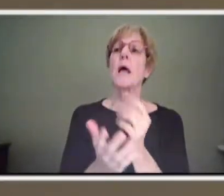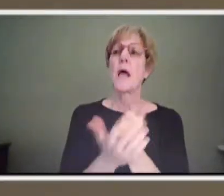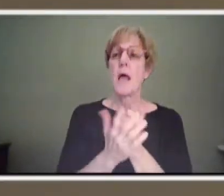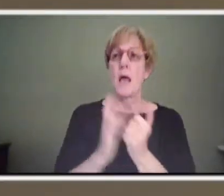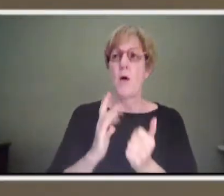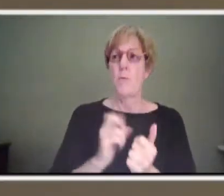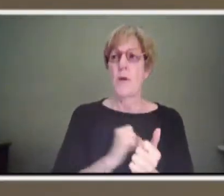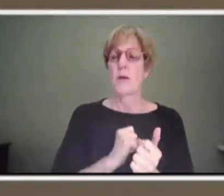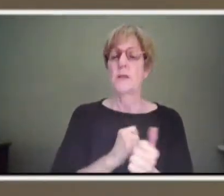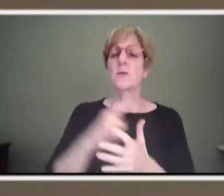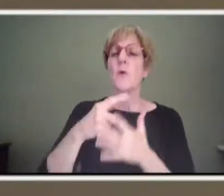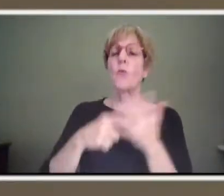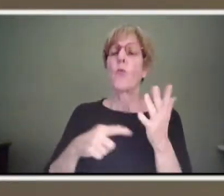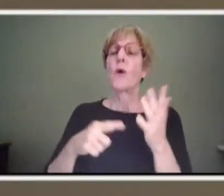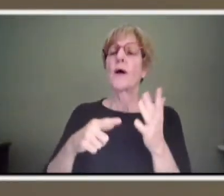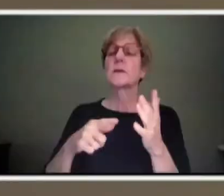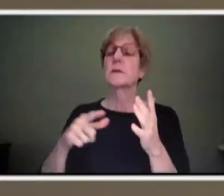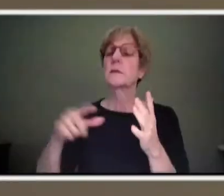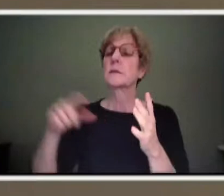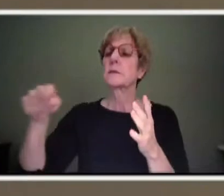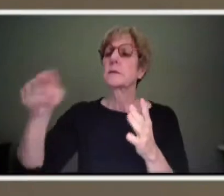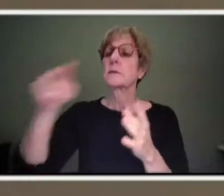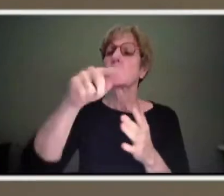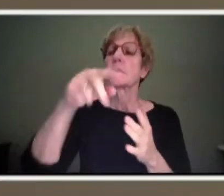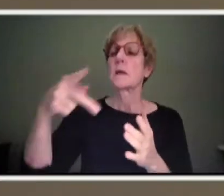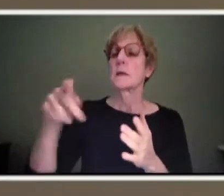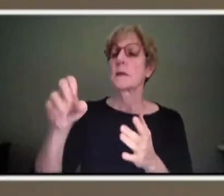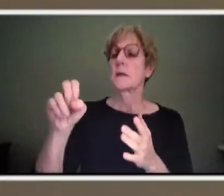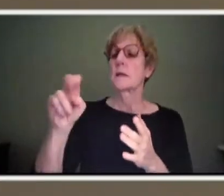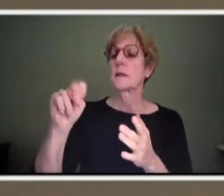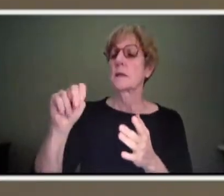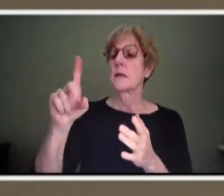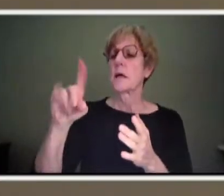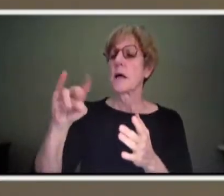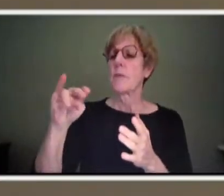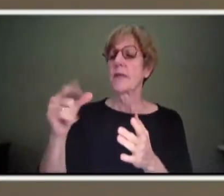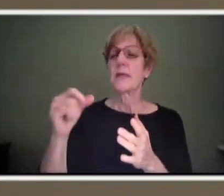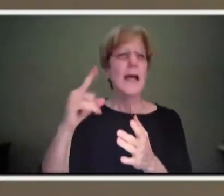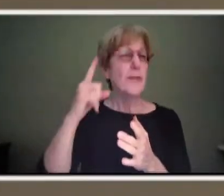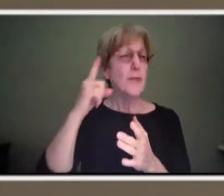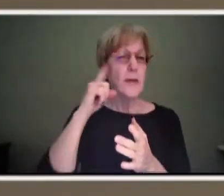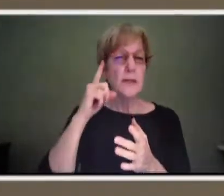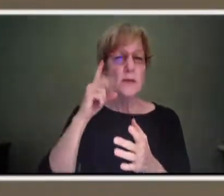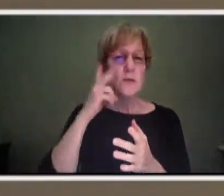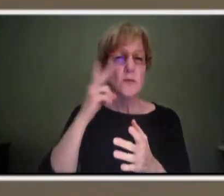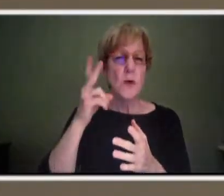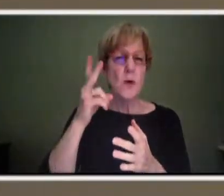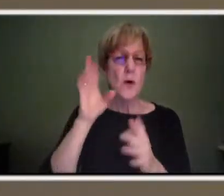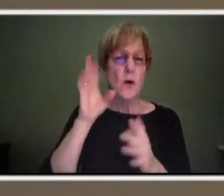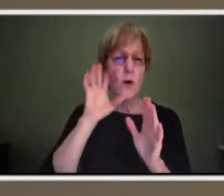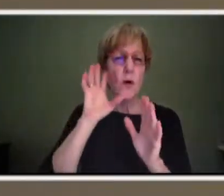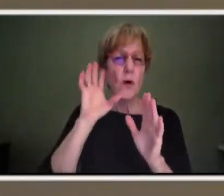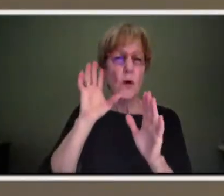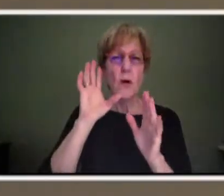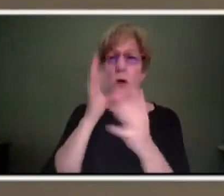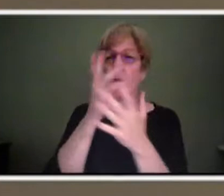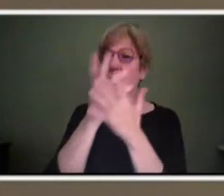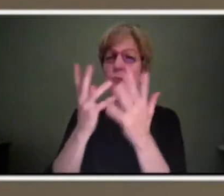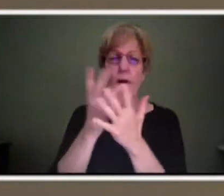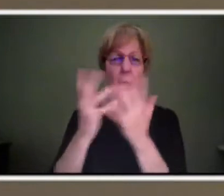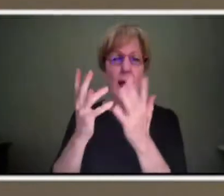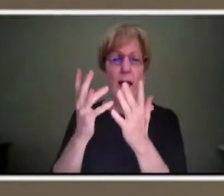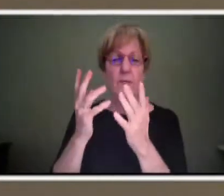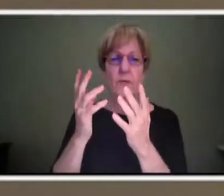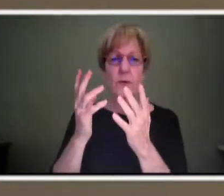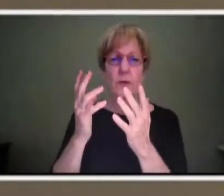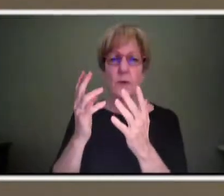development in that area. I thought I'd seen a graph. Okay. Yeah. Are we looking